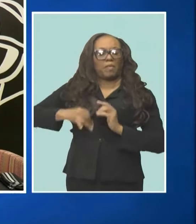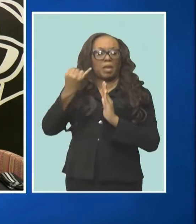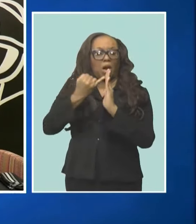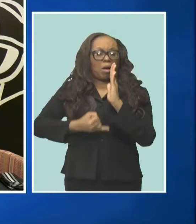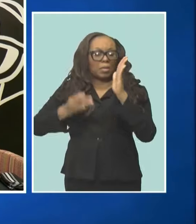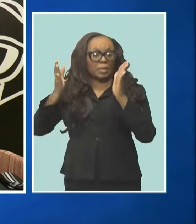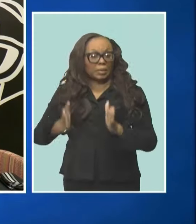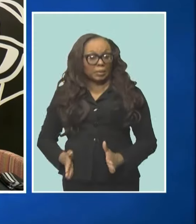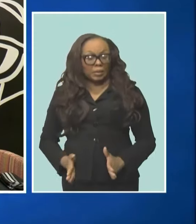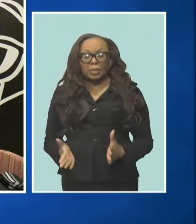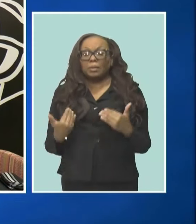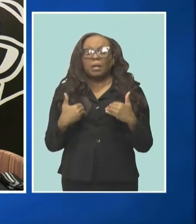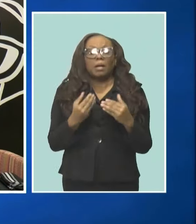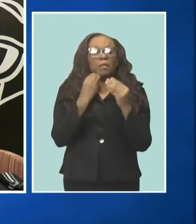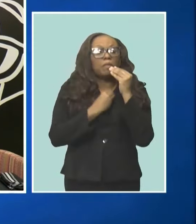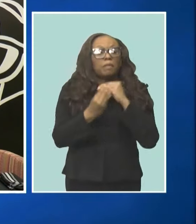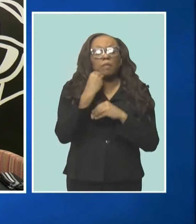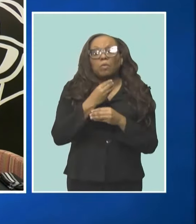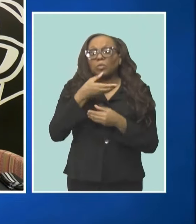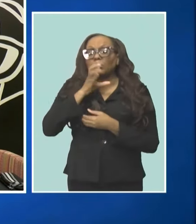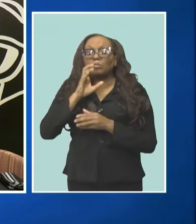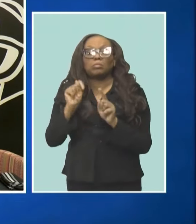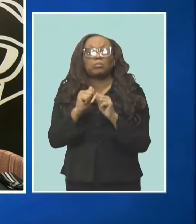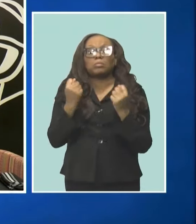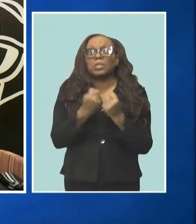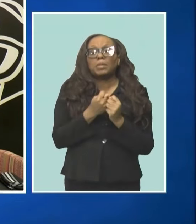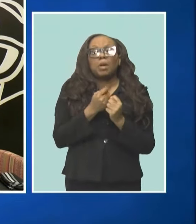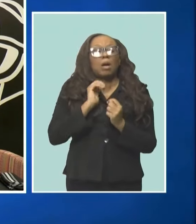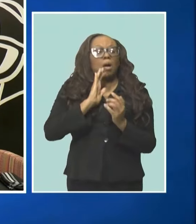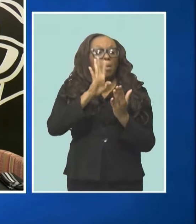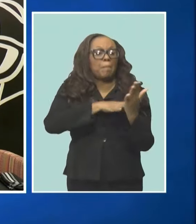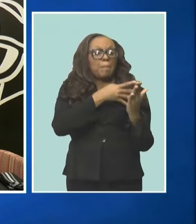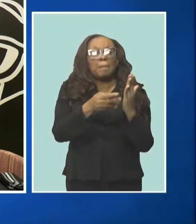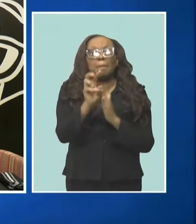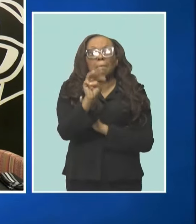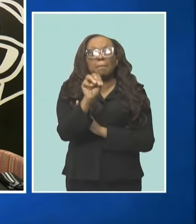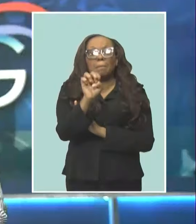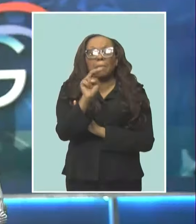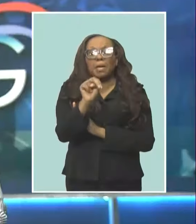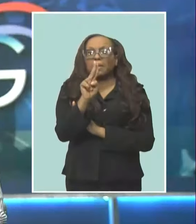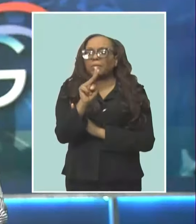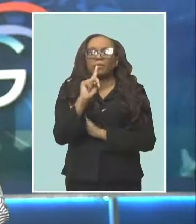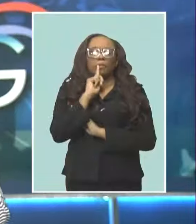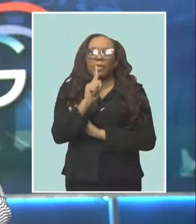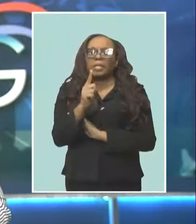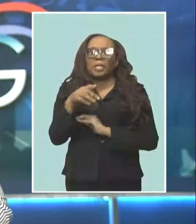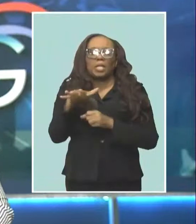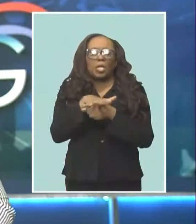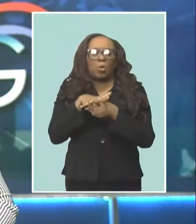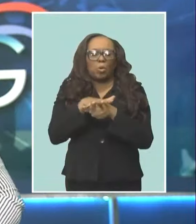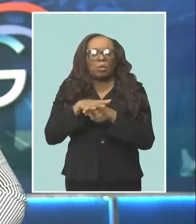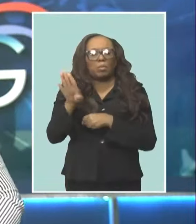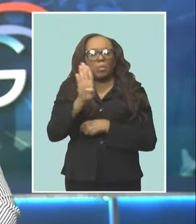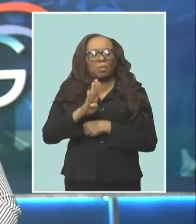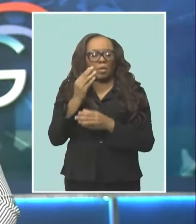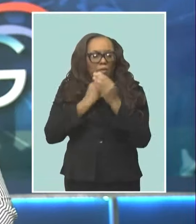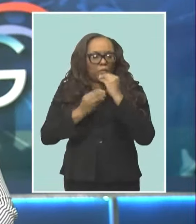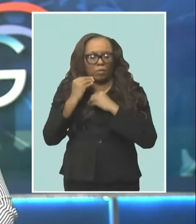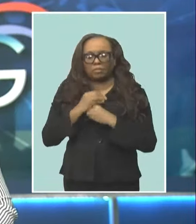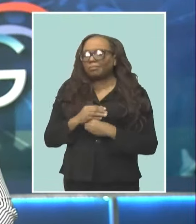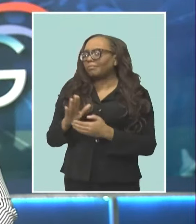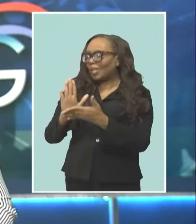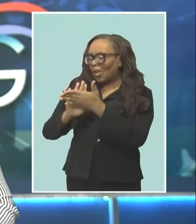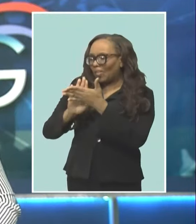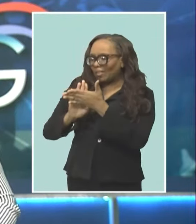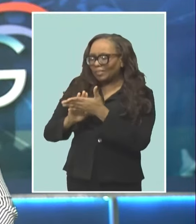that operate our restaurant and bar. The menu is very locally skewed. Congrats to the Oceans Group. The